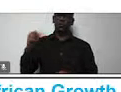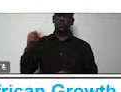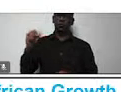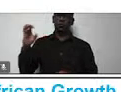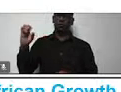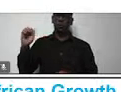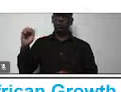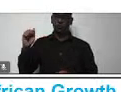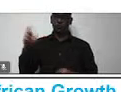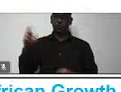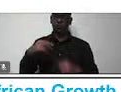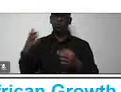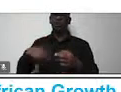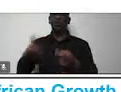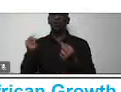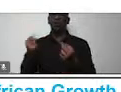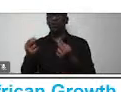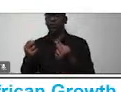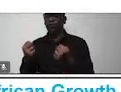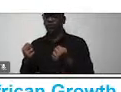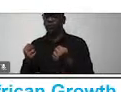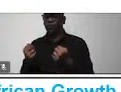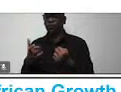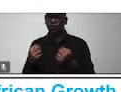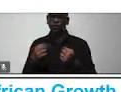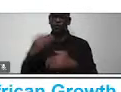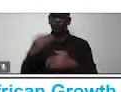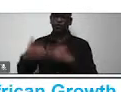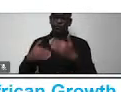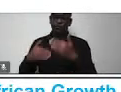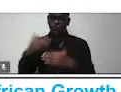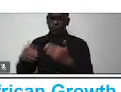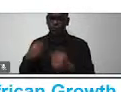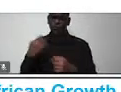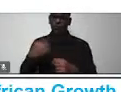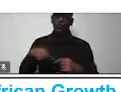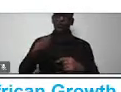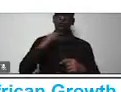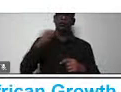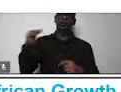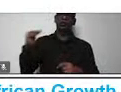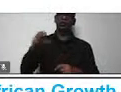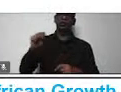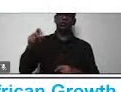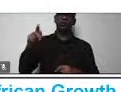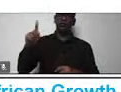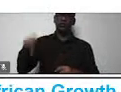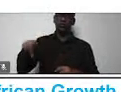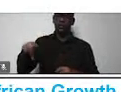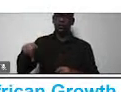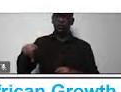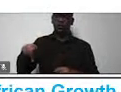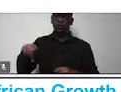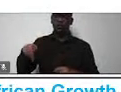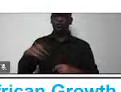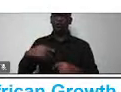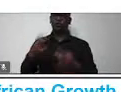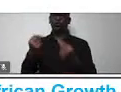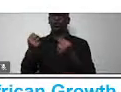it was renewed, it was for 10 years, whereas GSP is often renewed sort of every 2 years,